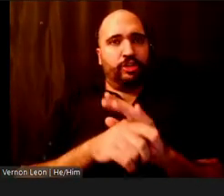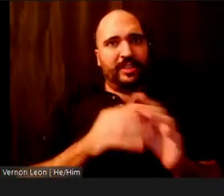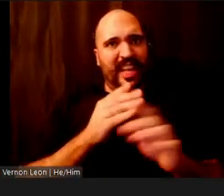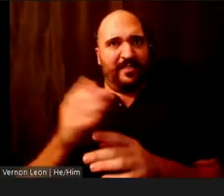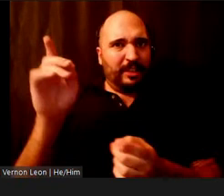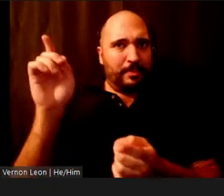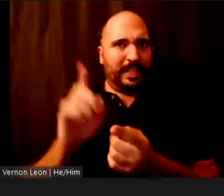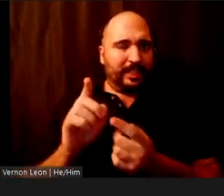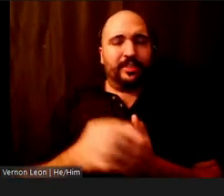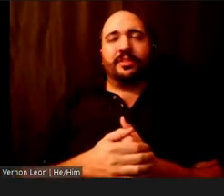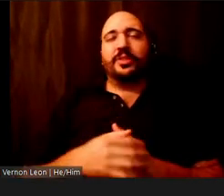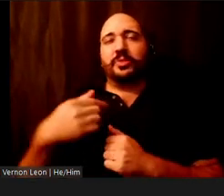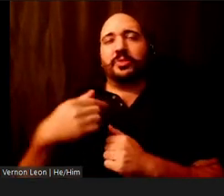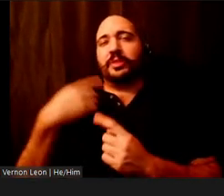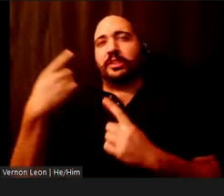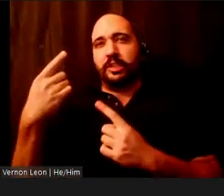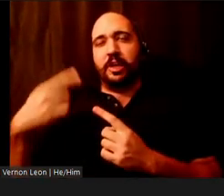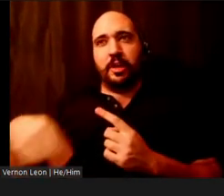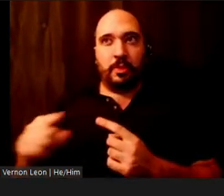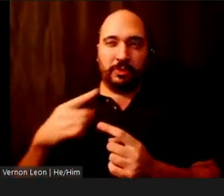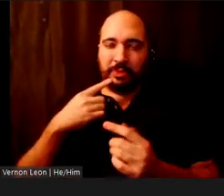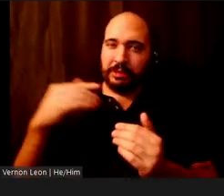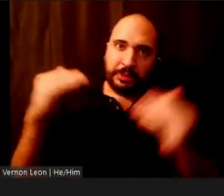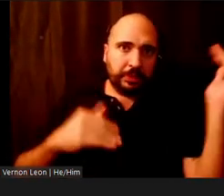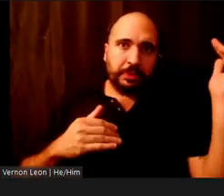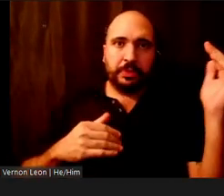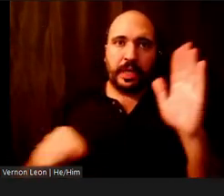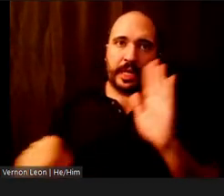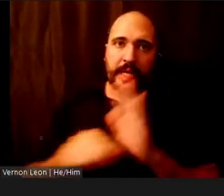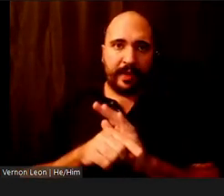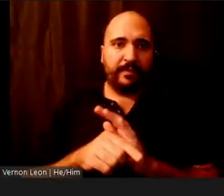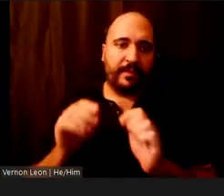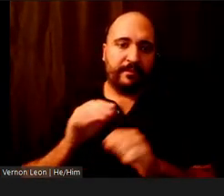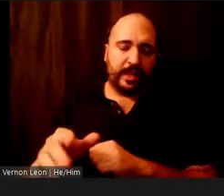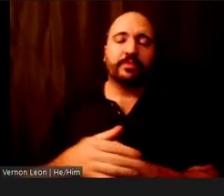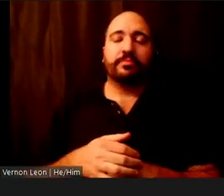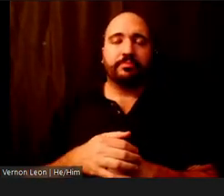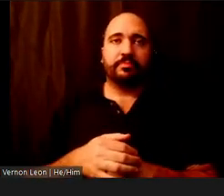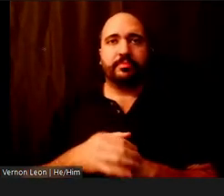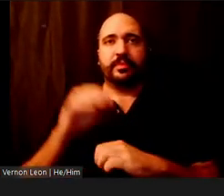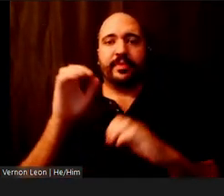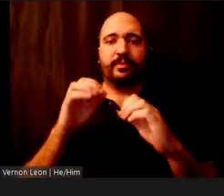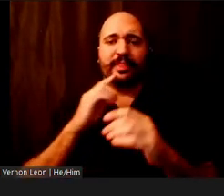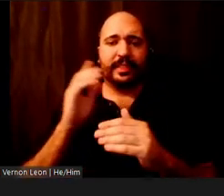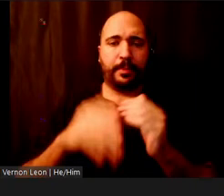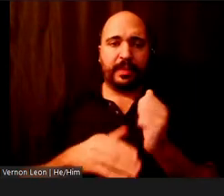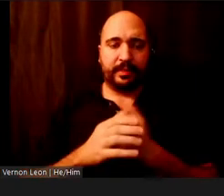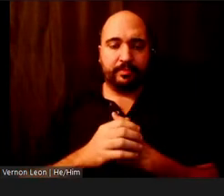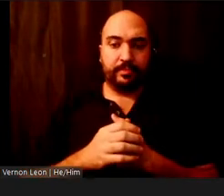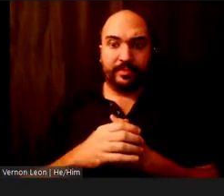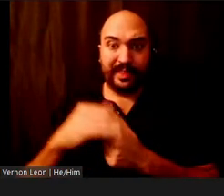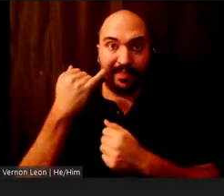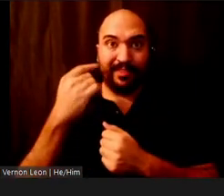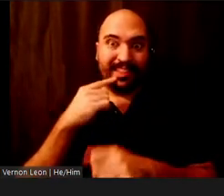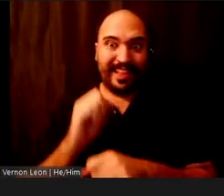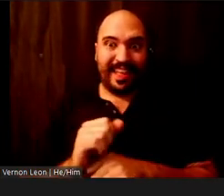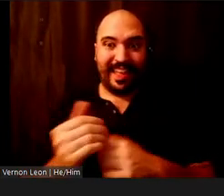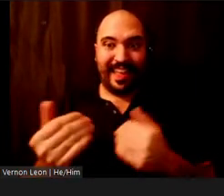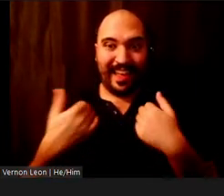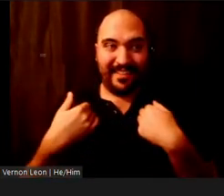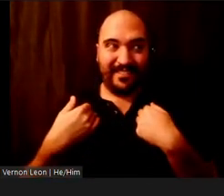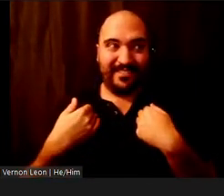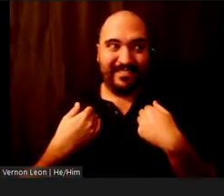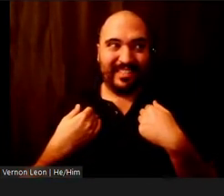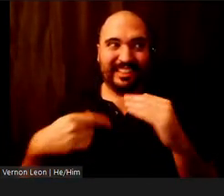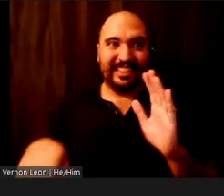effects. If there are no disproportionately high and adverse effects, the evaluation is complete. If there are disproportionately high and